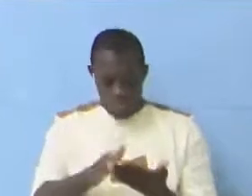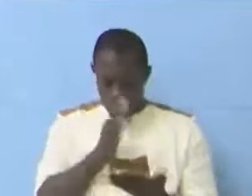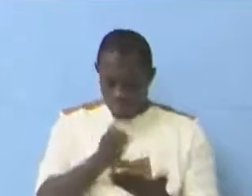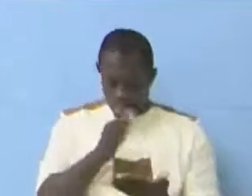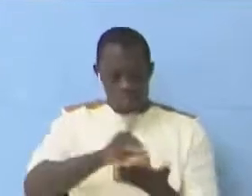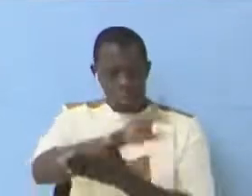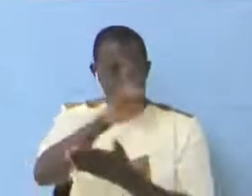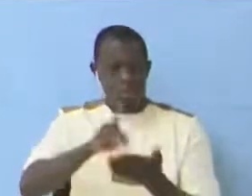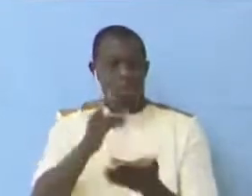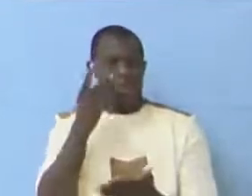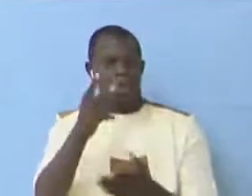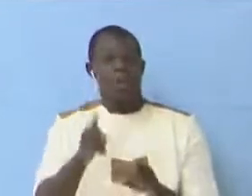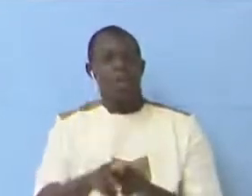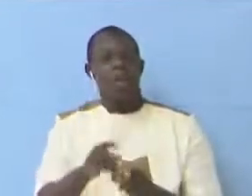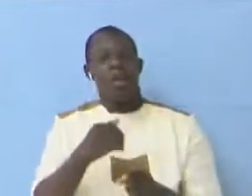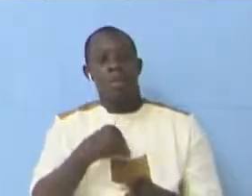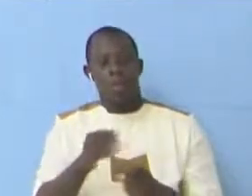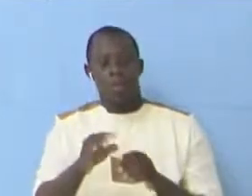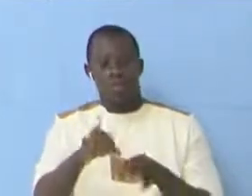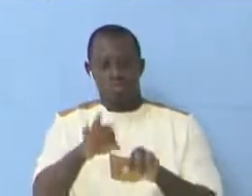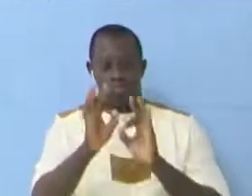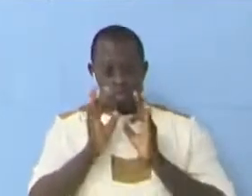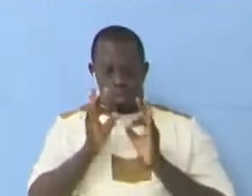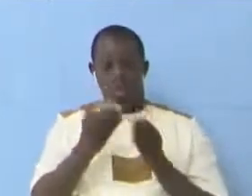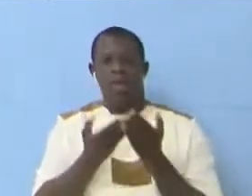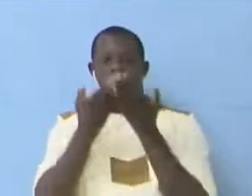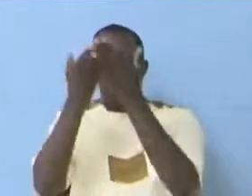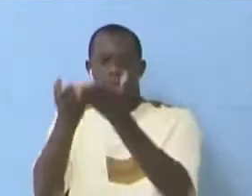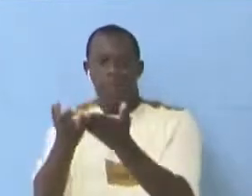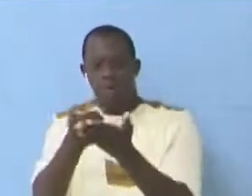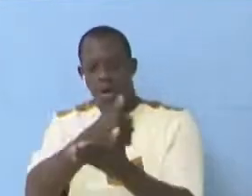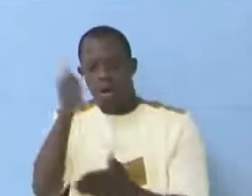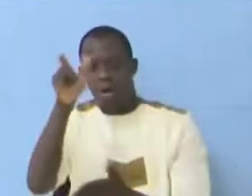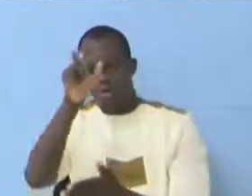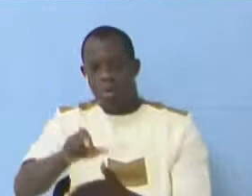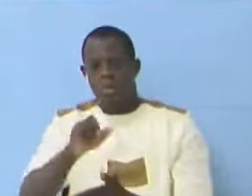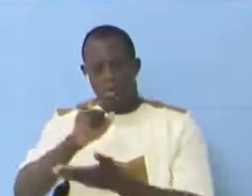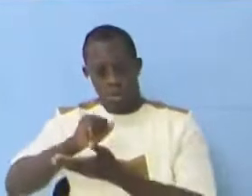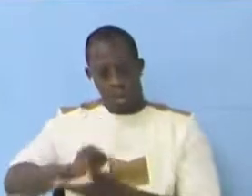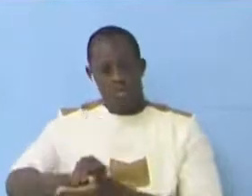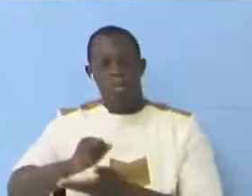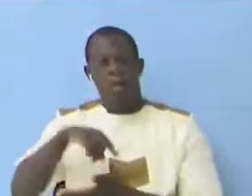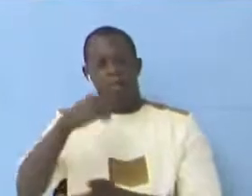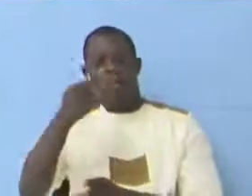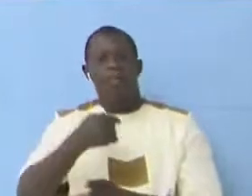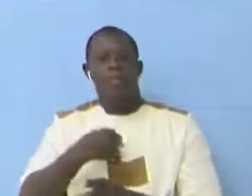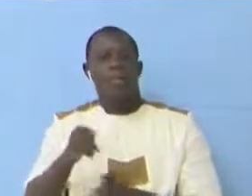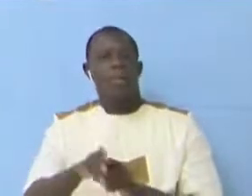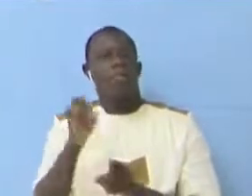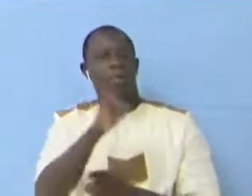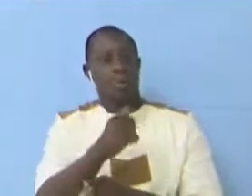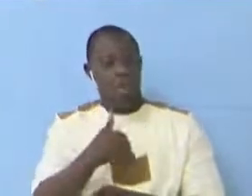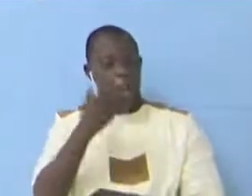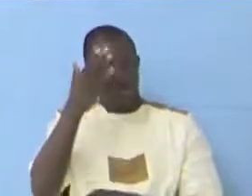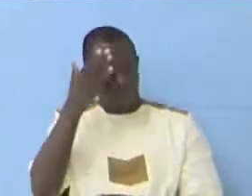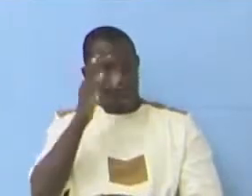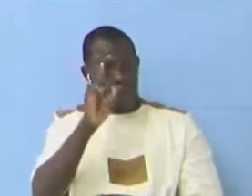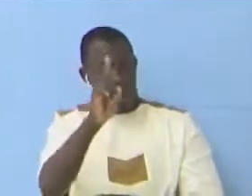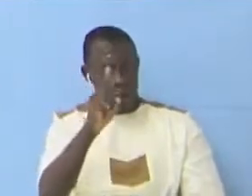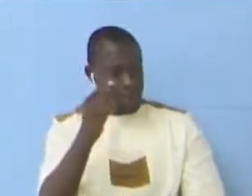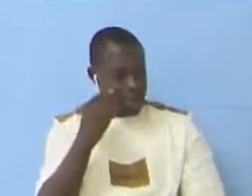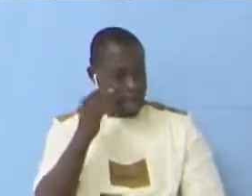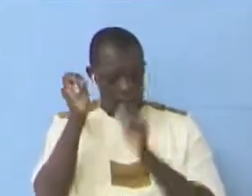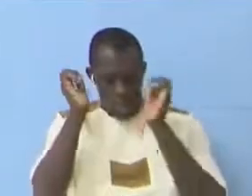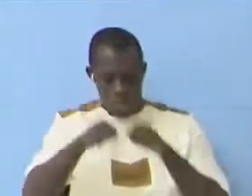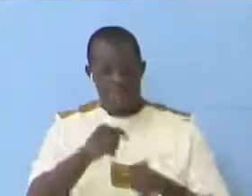it and gave it to somebody for safekeeping, ci laa ko jël nag jox ko nit pour mu dencal ma. knowing that one day this will happen. nag ma xam